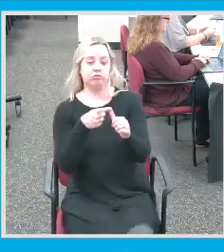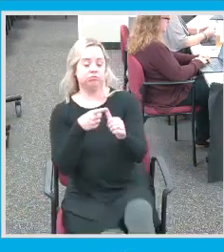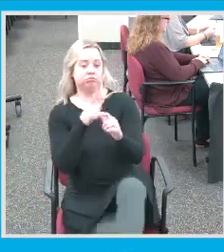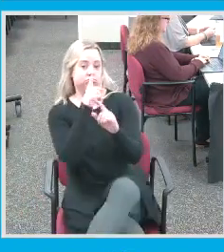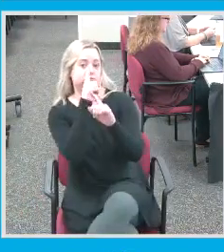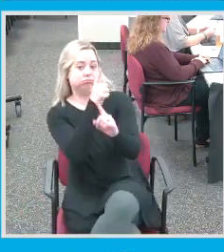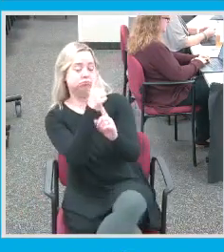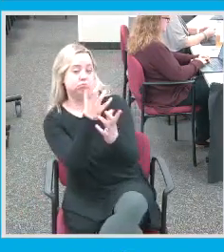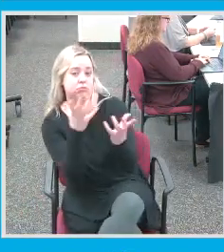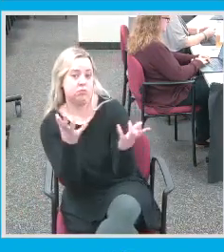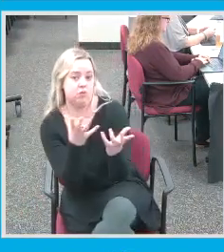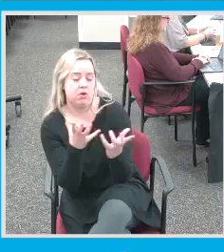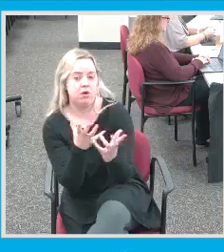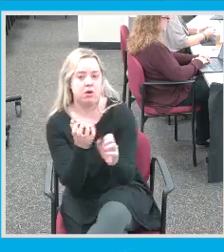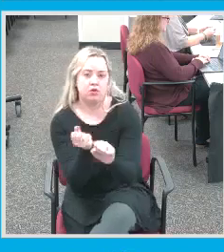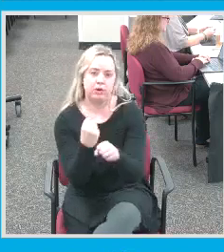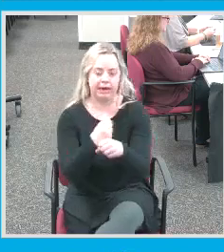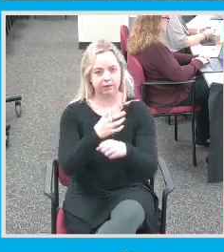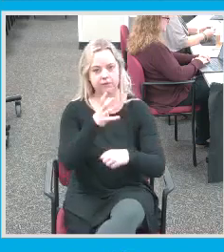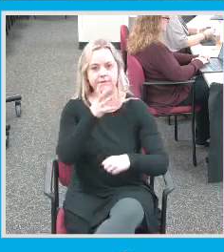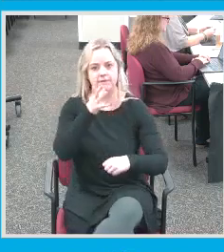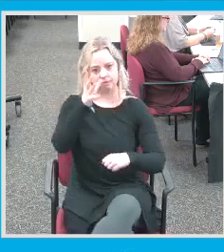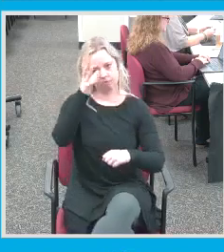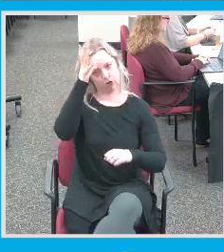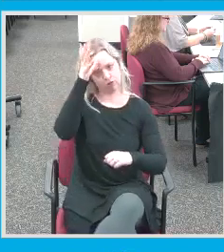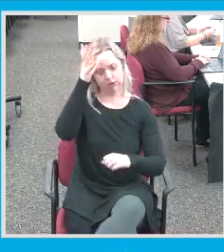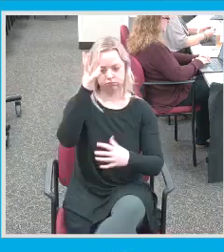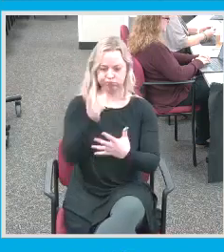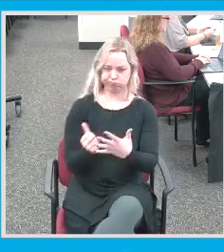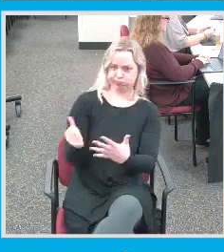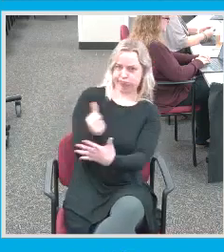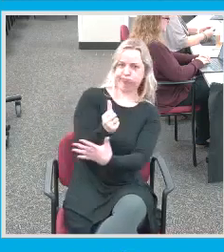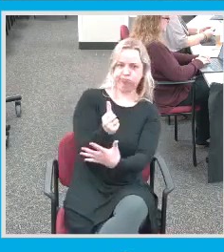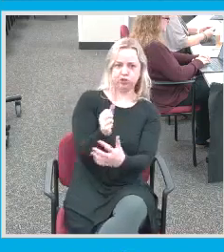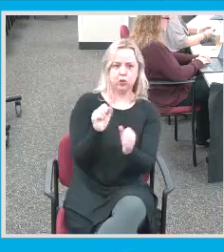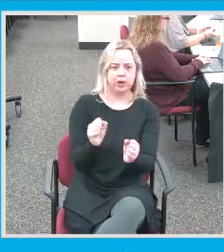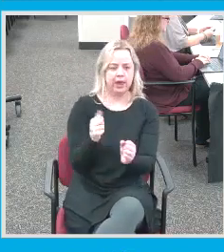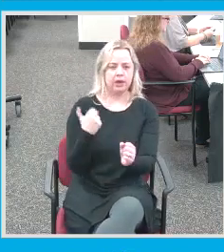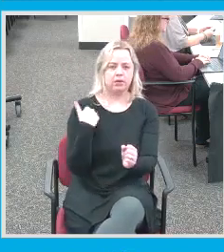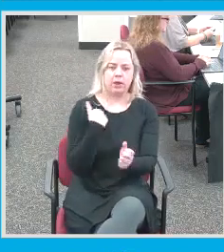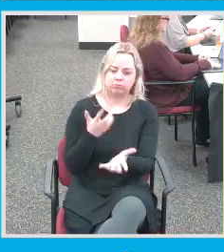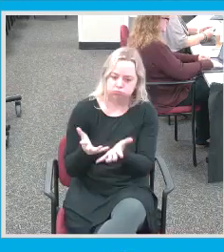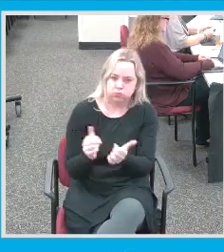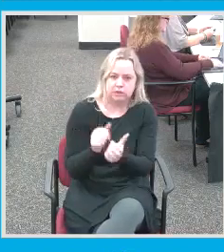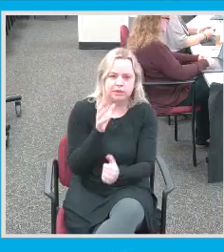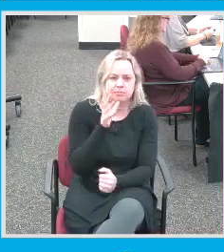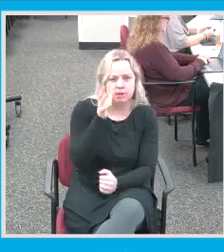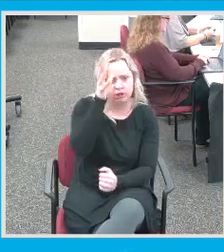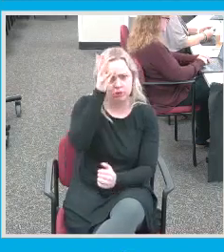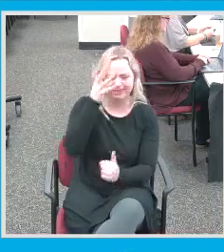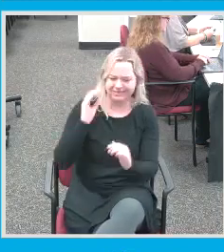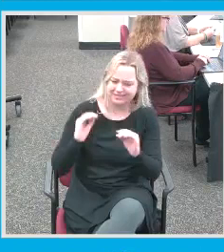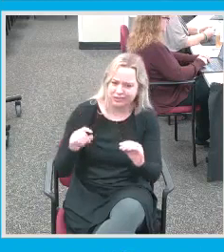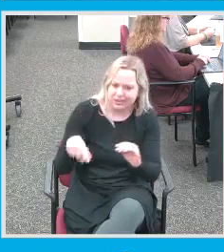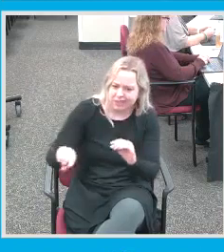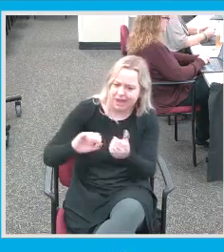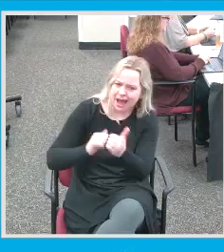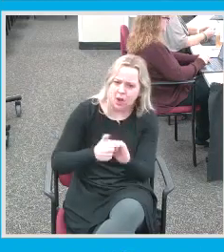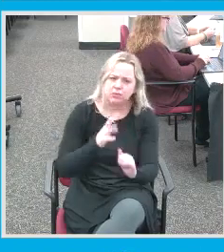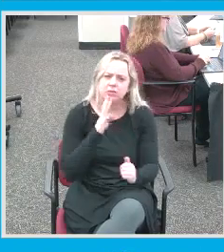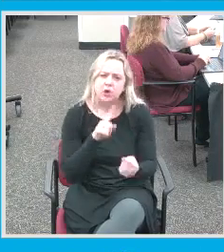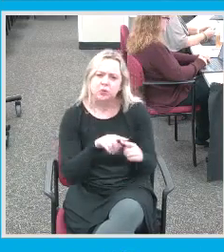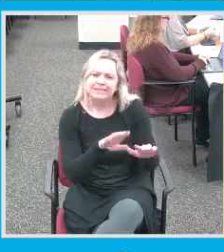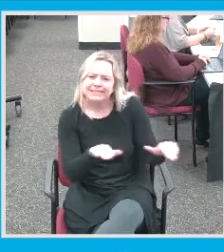discussed is creating a parent board so that we could start talking to parents and educating them about how to talk to your kids about substance